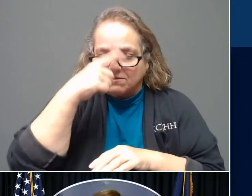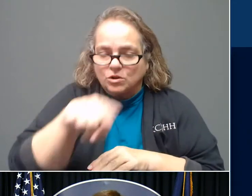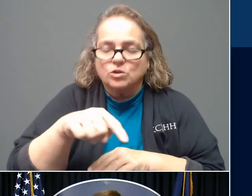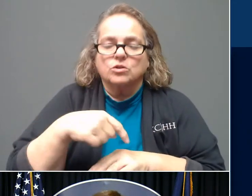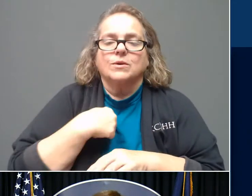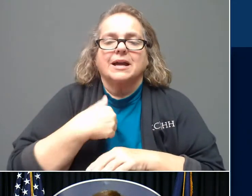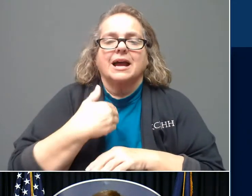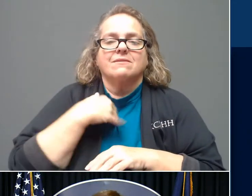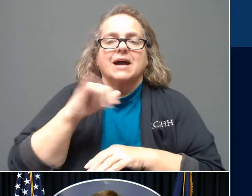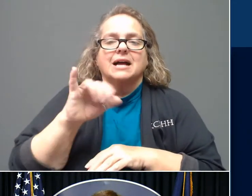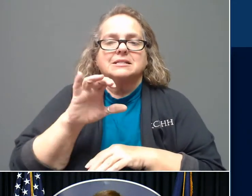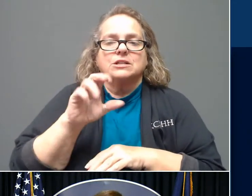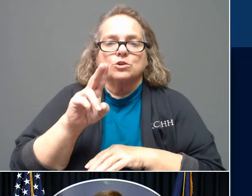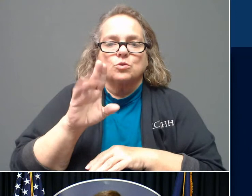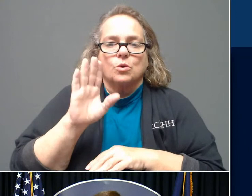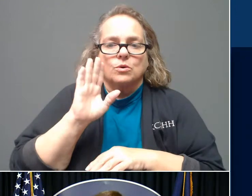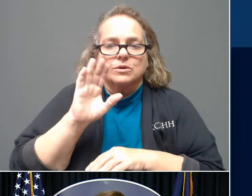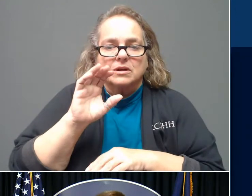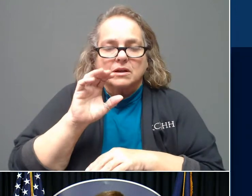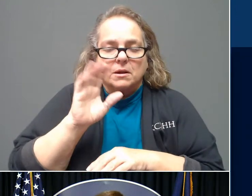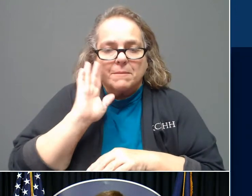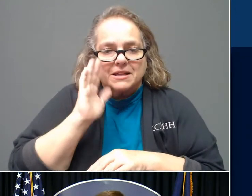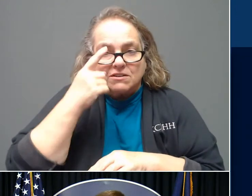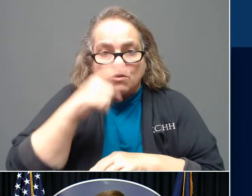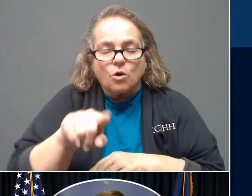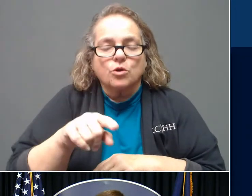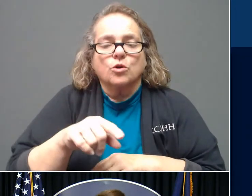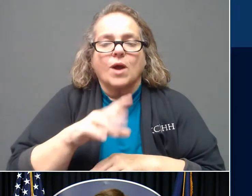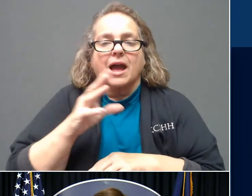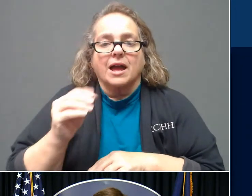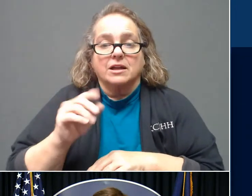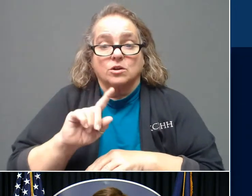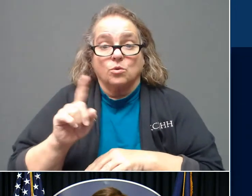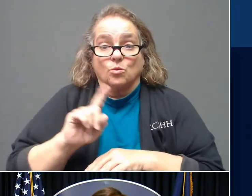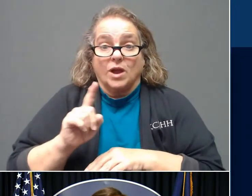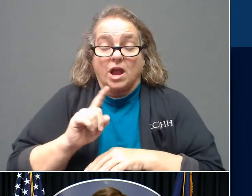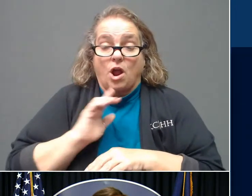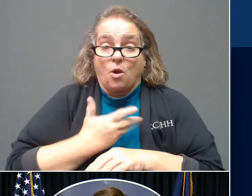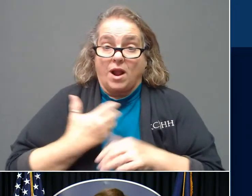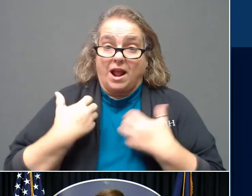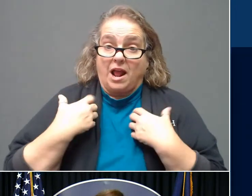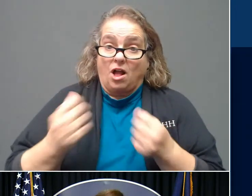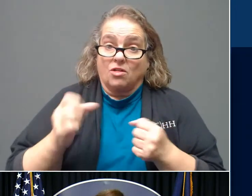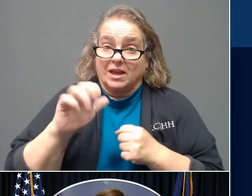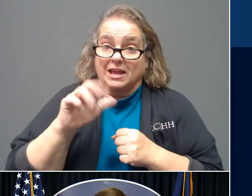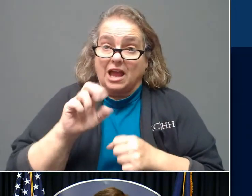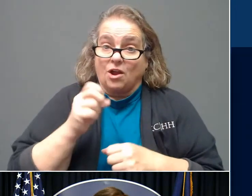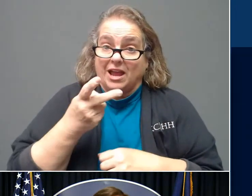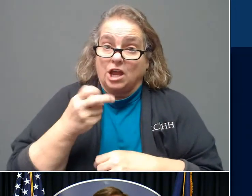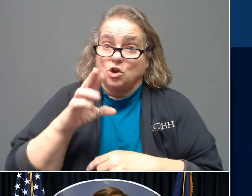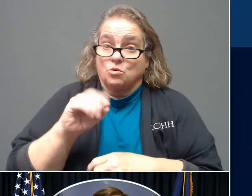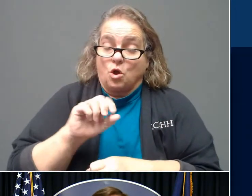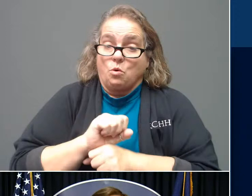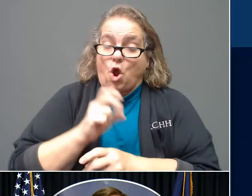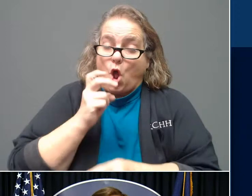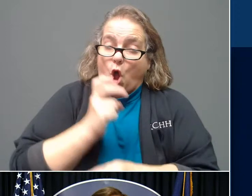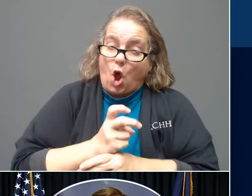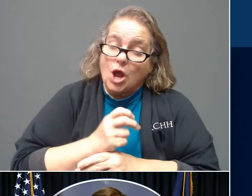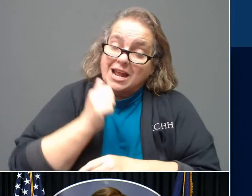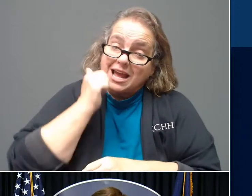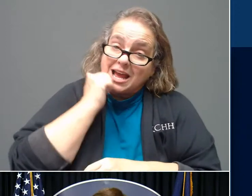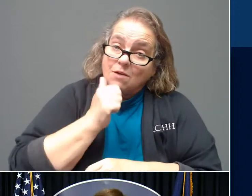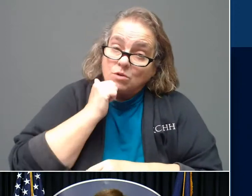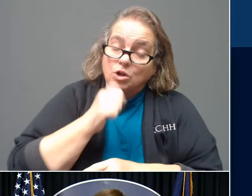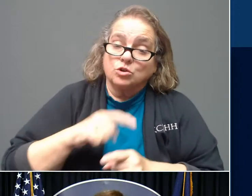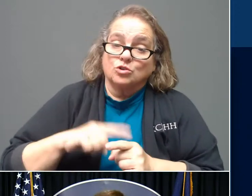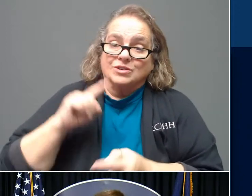where our folks, our healthcare heroes, are working so hard each and every day to